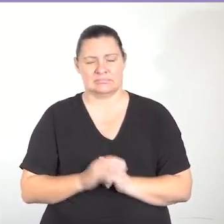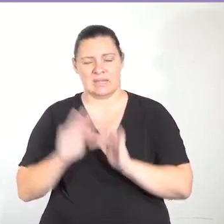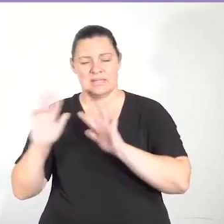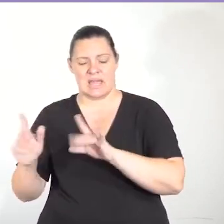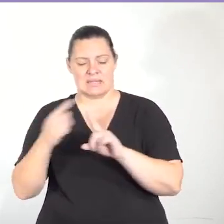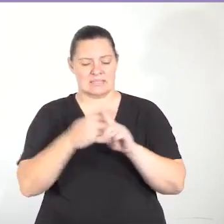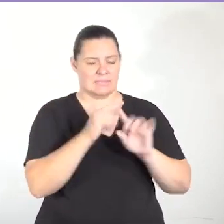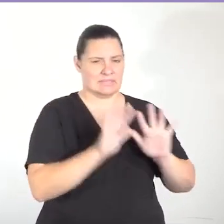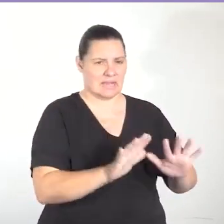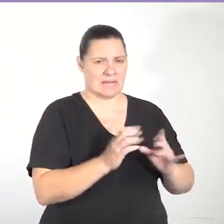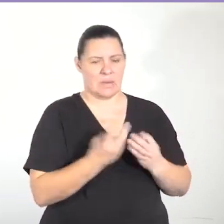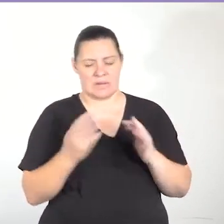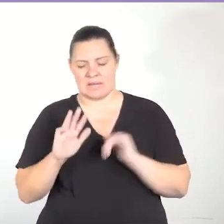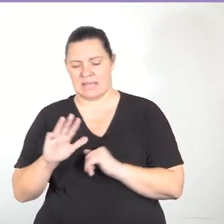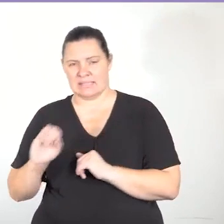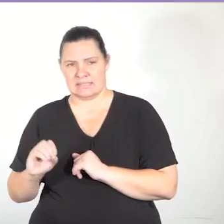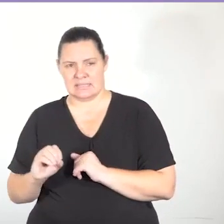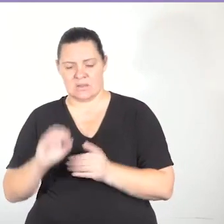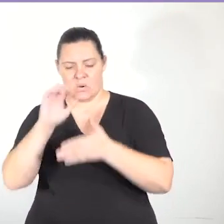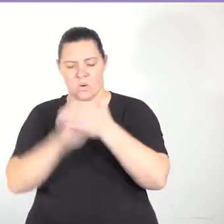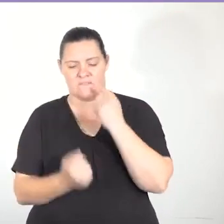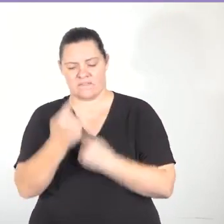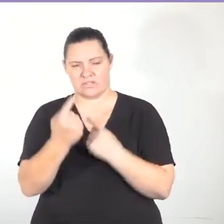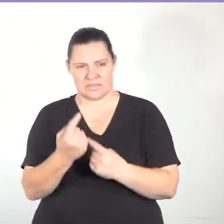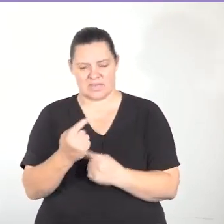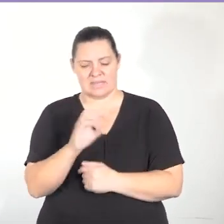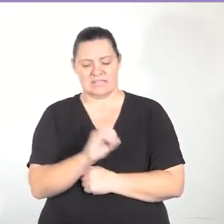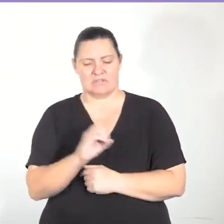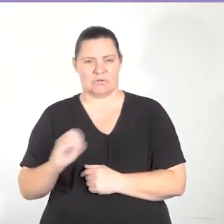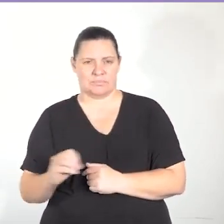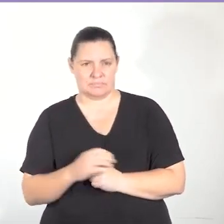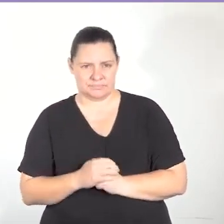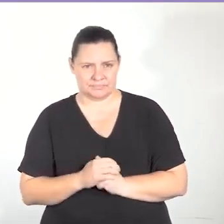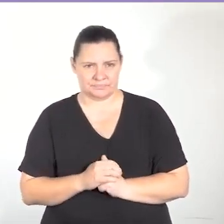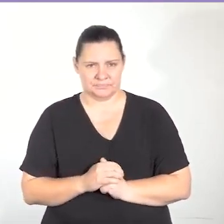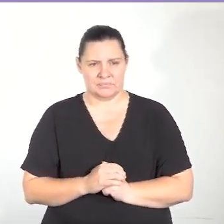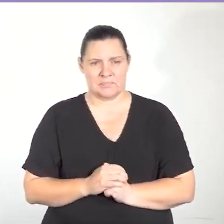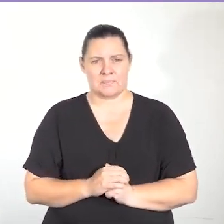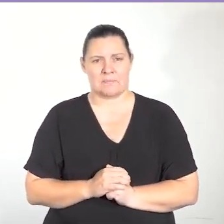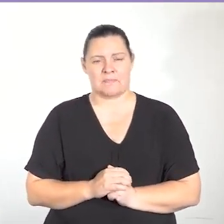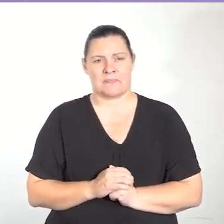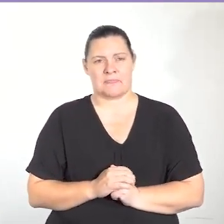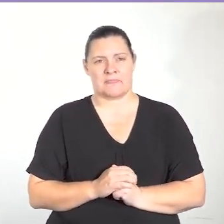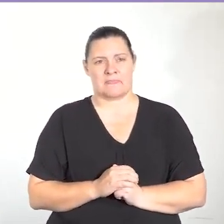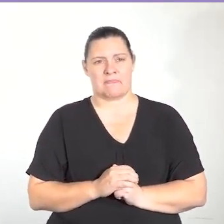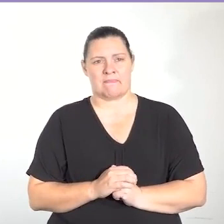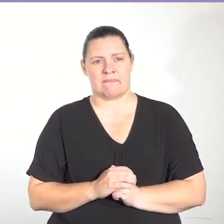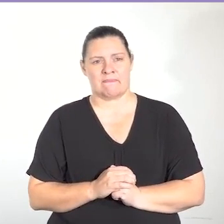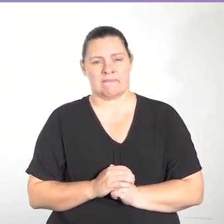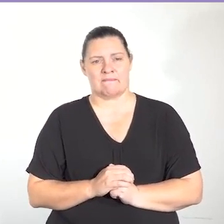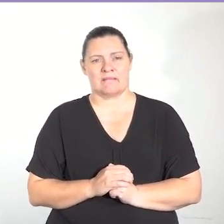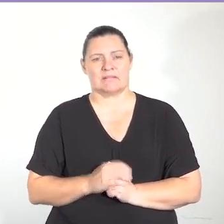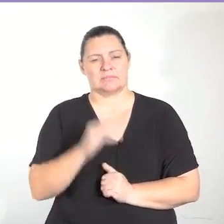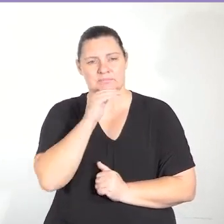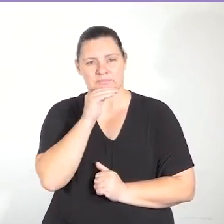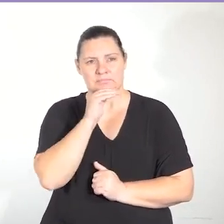10. 9 multiplied by 10 is 90. When we subtract 90 with 90, it gives us